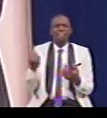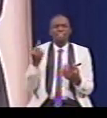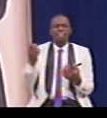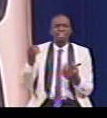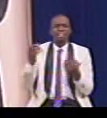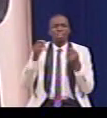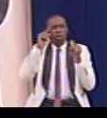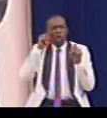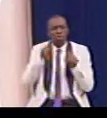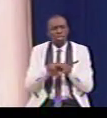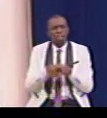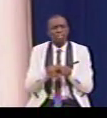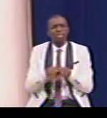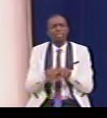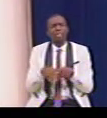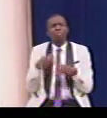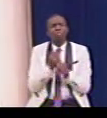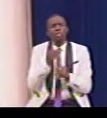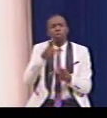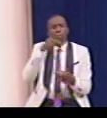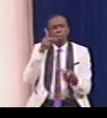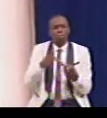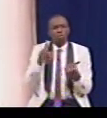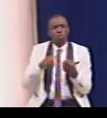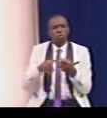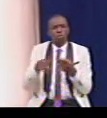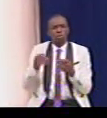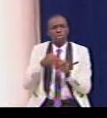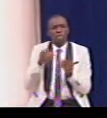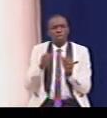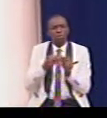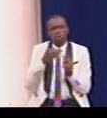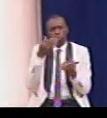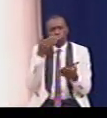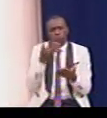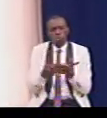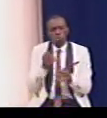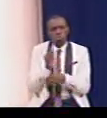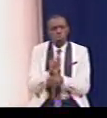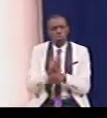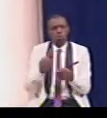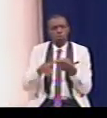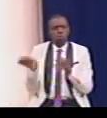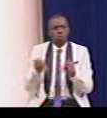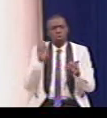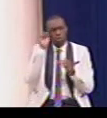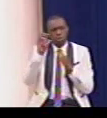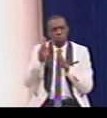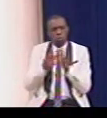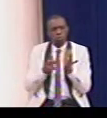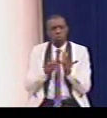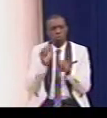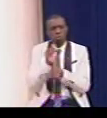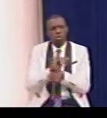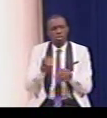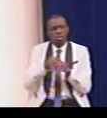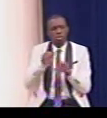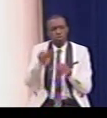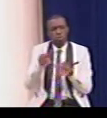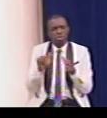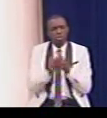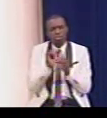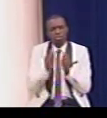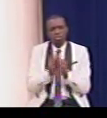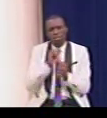his will Walking in you that which is well please see you know in this side through Jesus Christ to whom